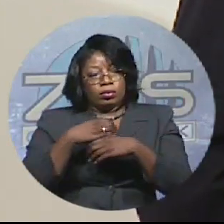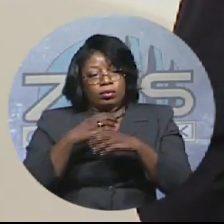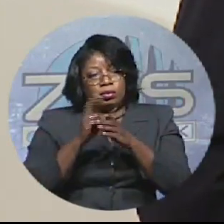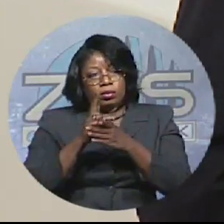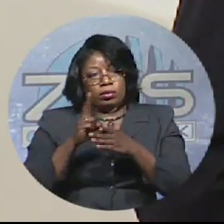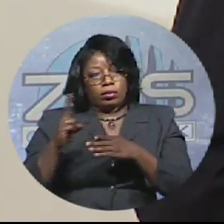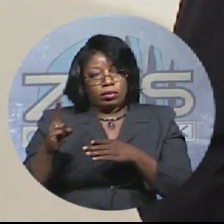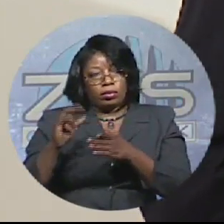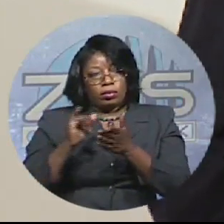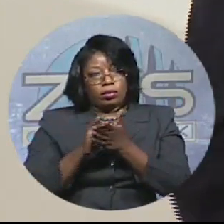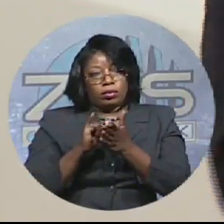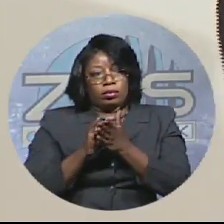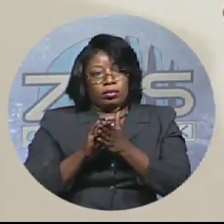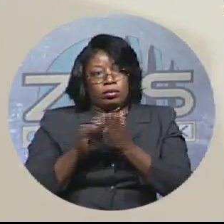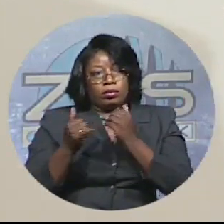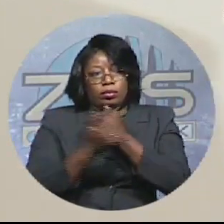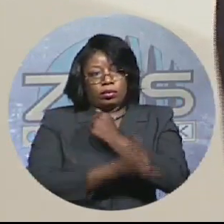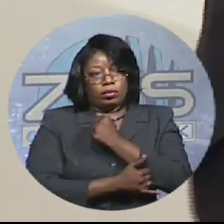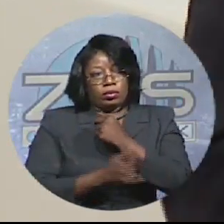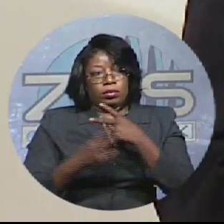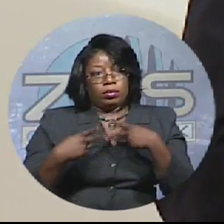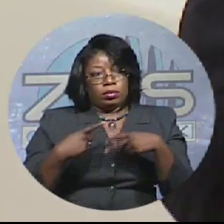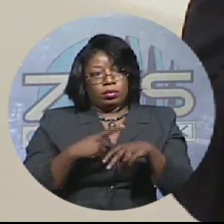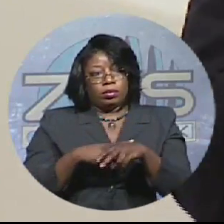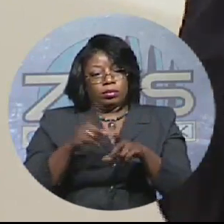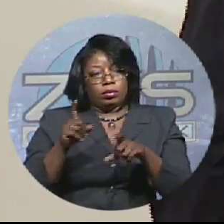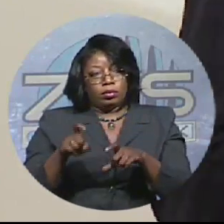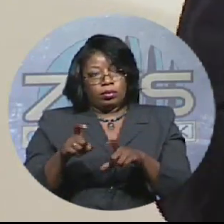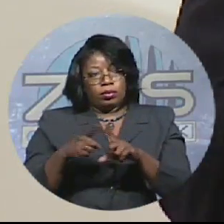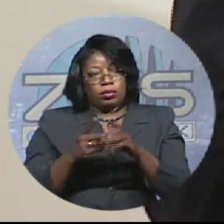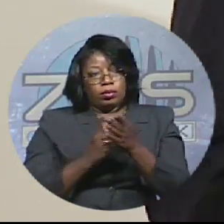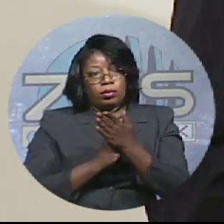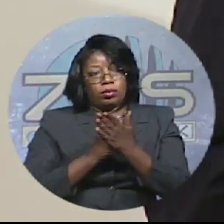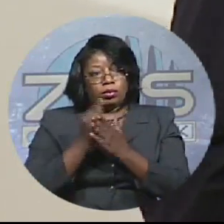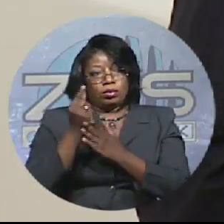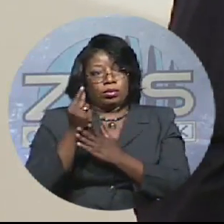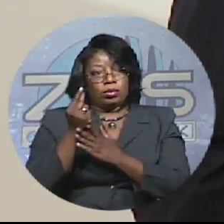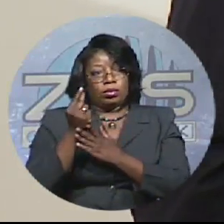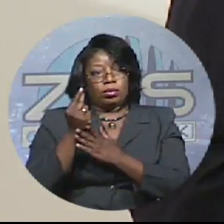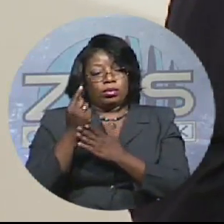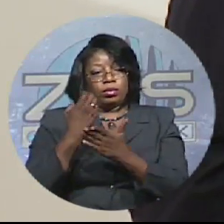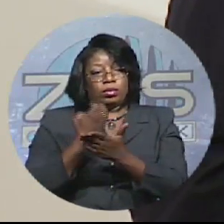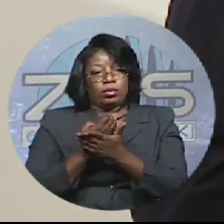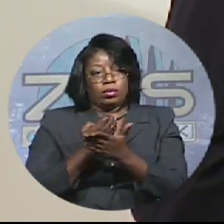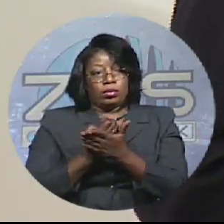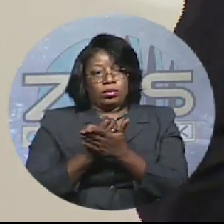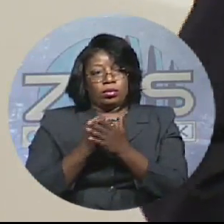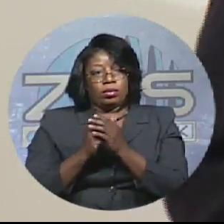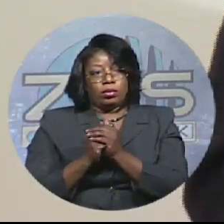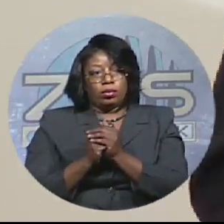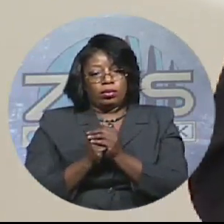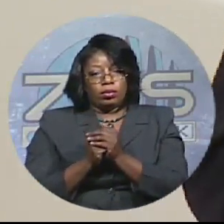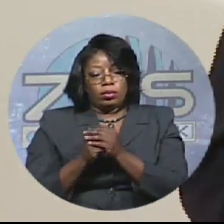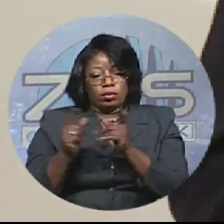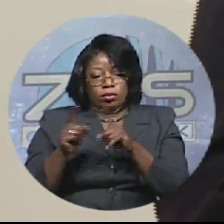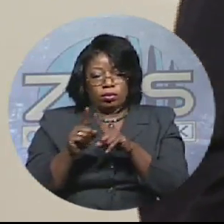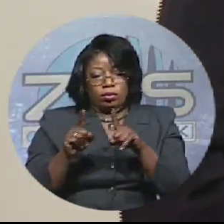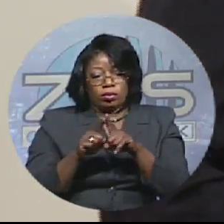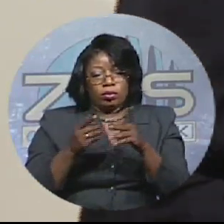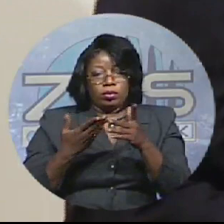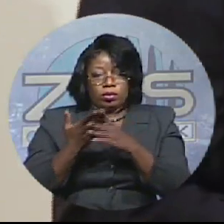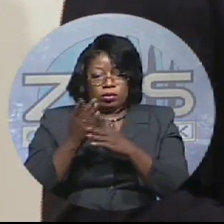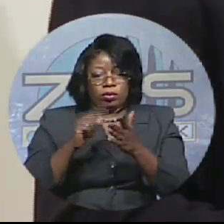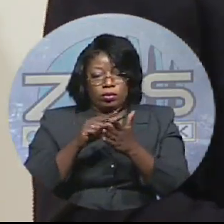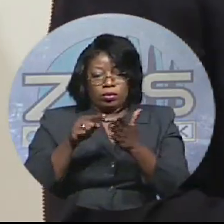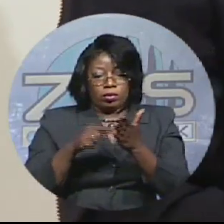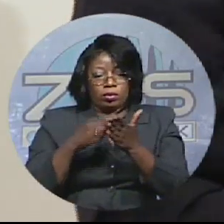the country will retain the local talent needed to grow our economy. It is also through this